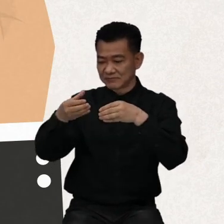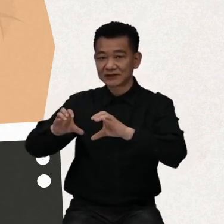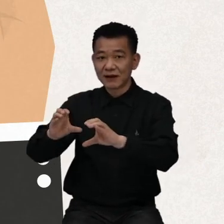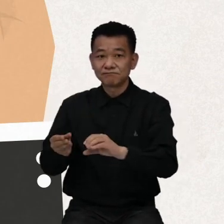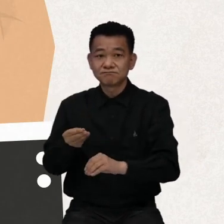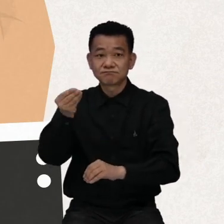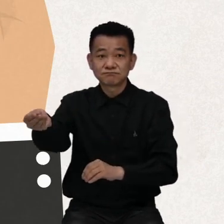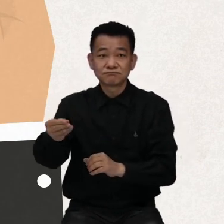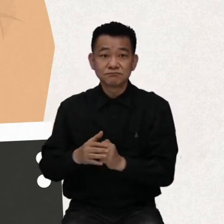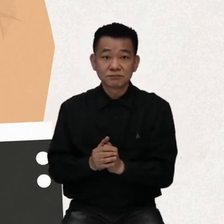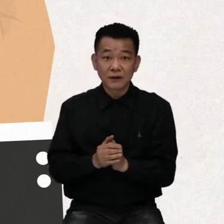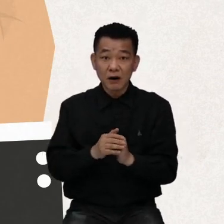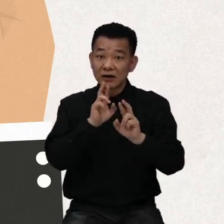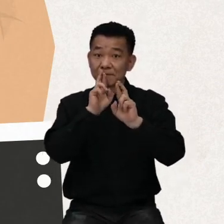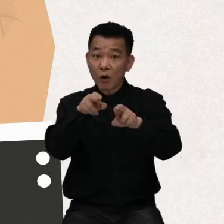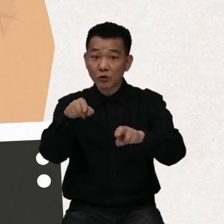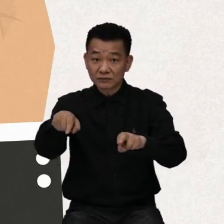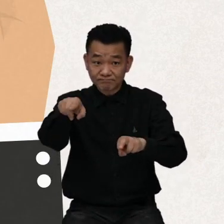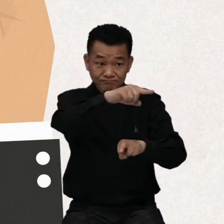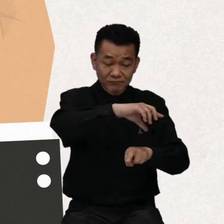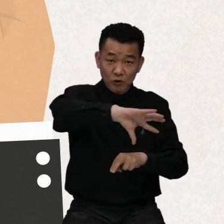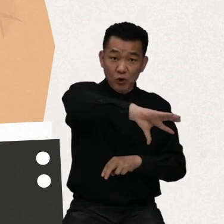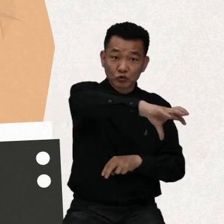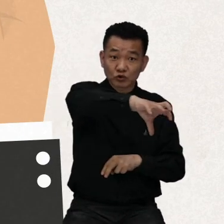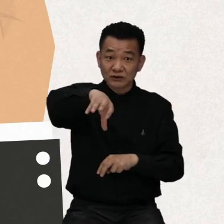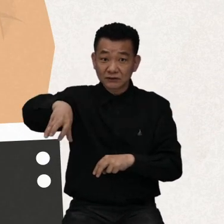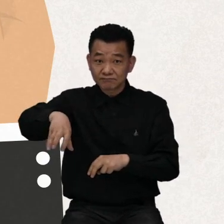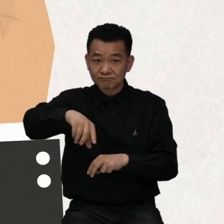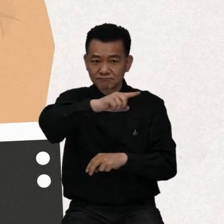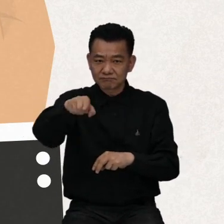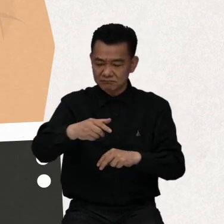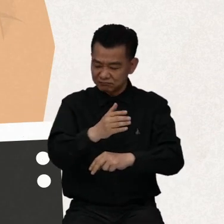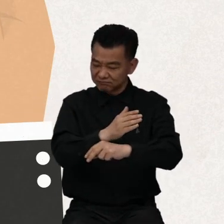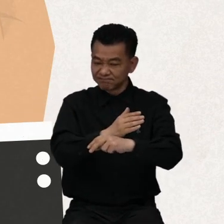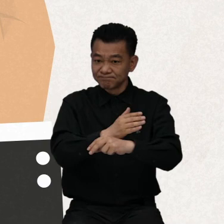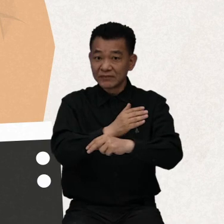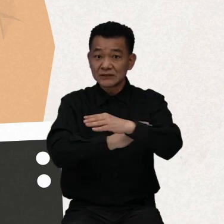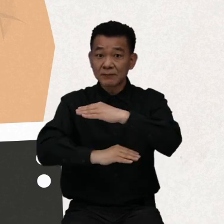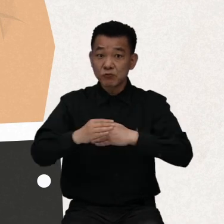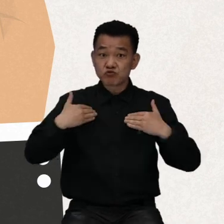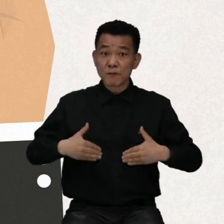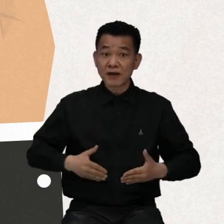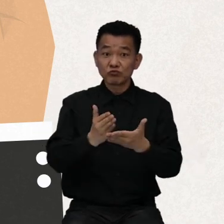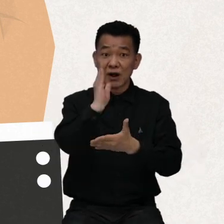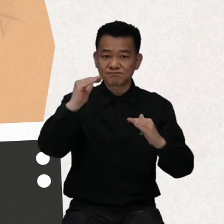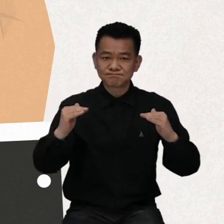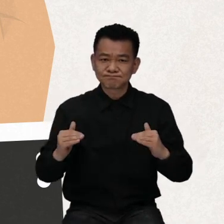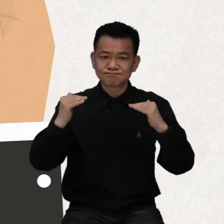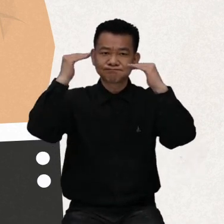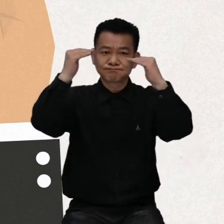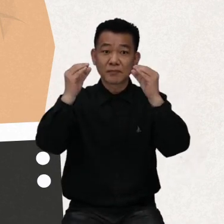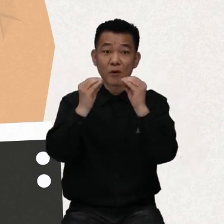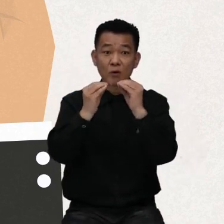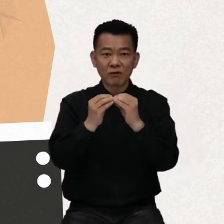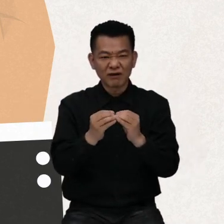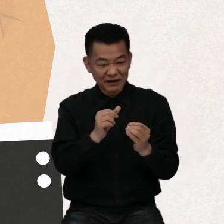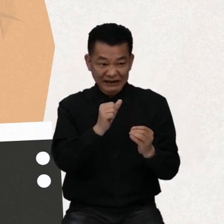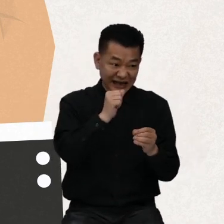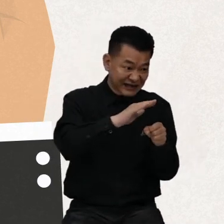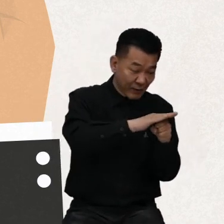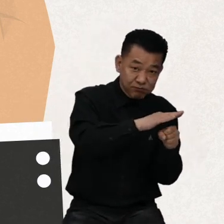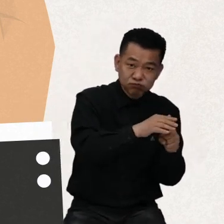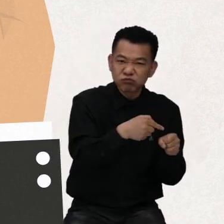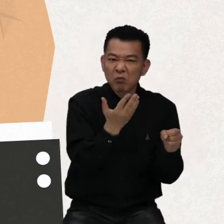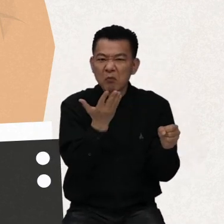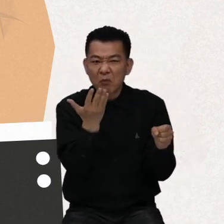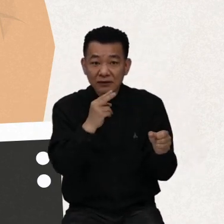And the report can be seen as an important tool that acts as an indicator telling what has been achieved and what is lacking for the